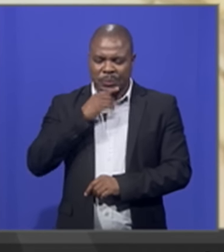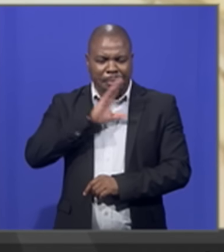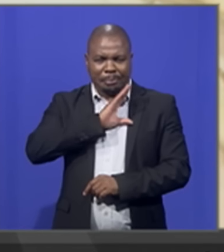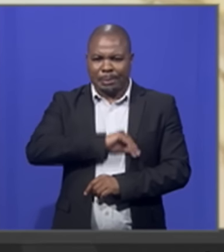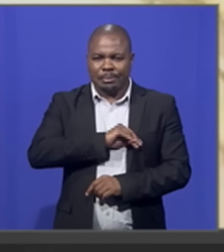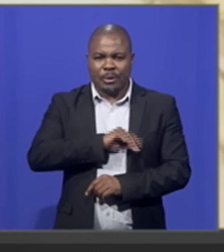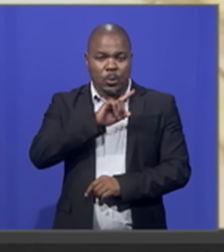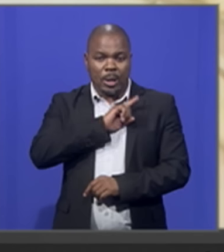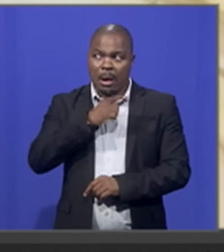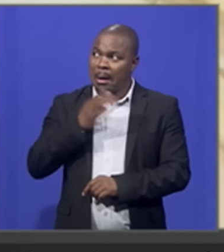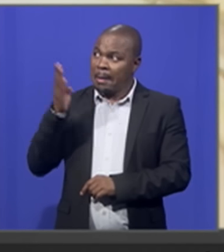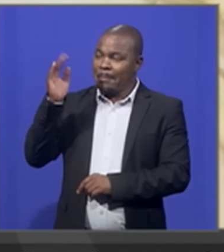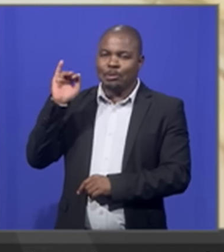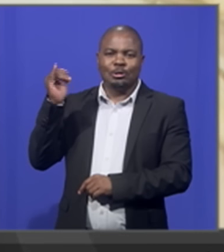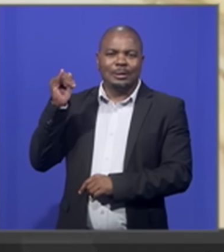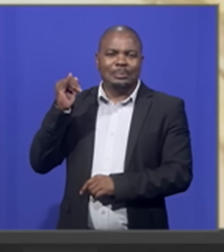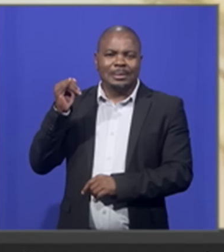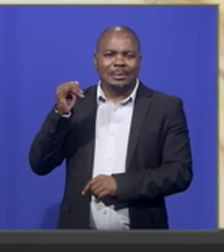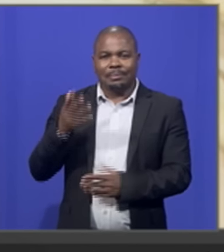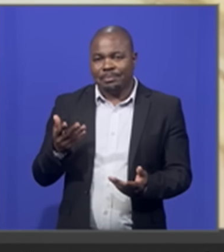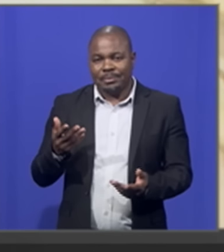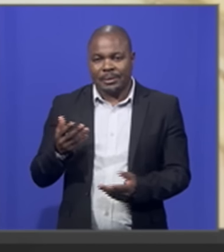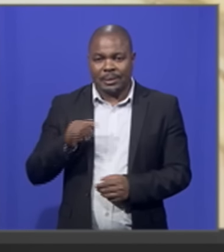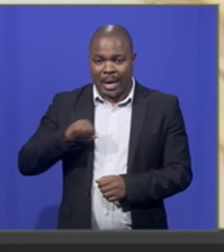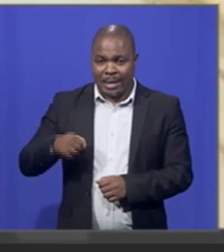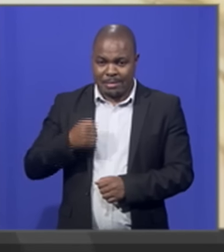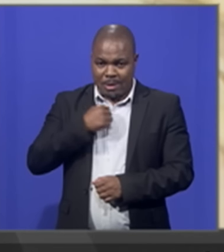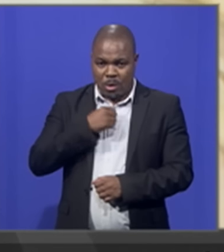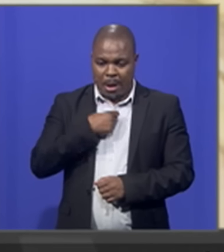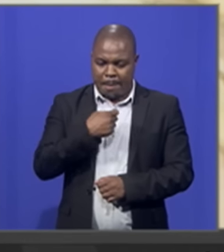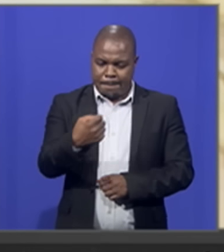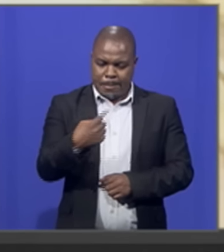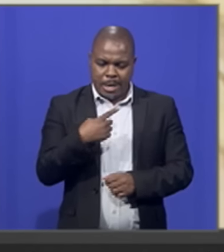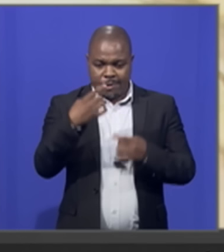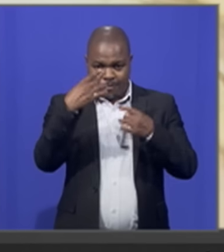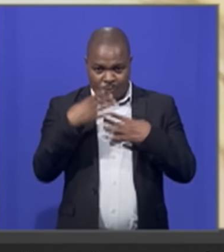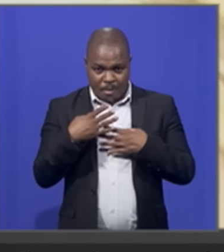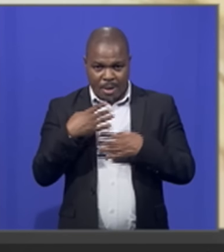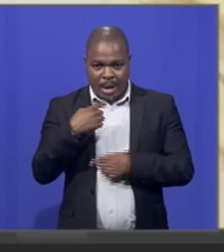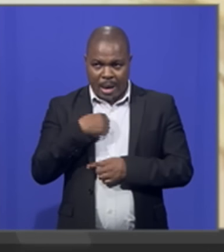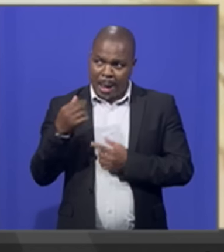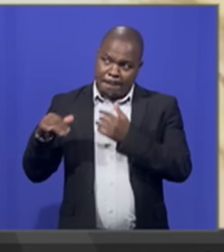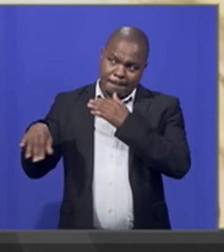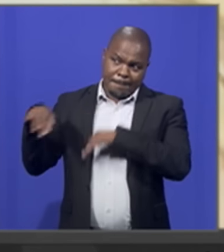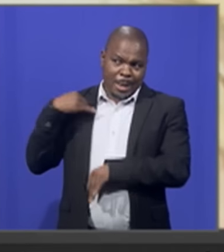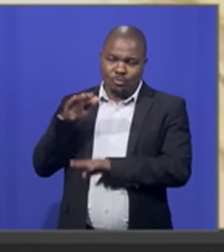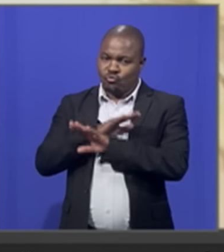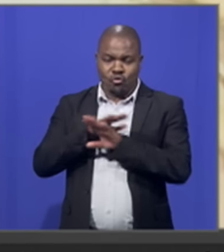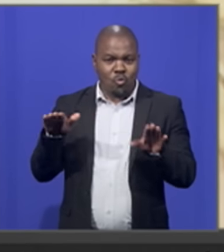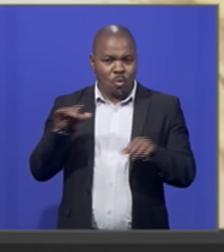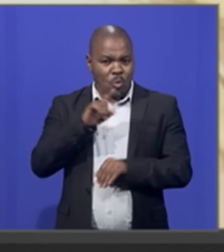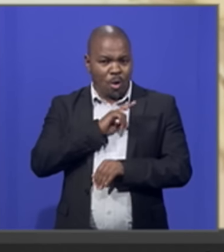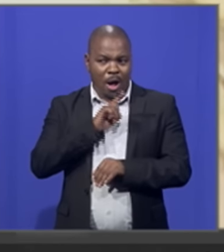because I was in Joburg, so my husband texted me to say I mustn't come back to the other side, which is home,